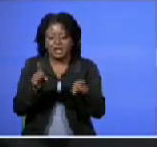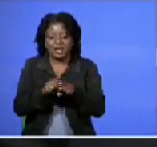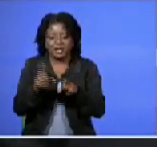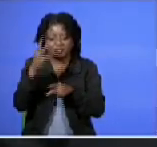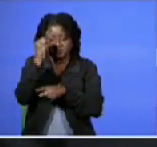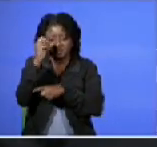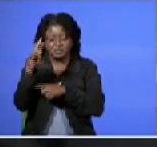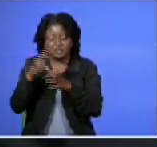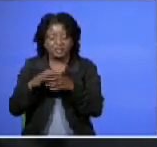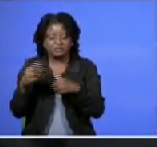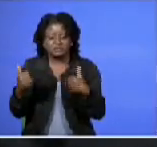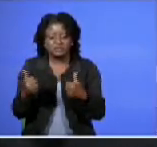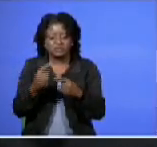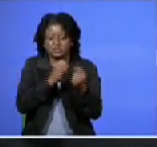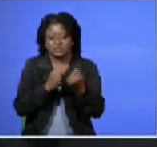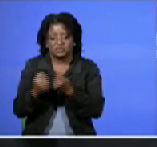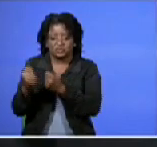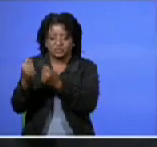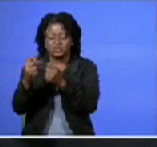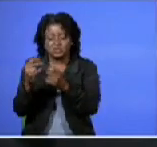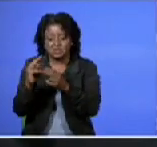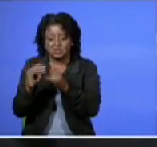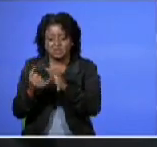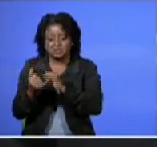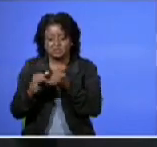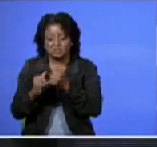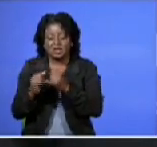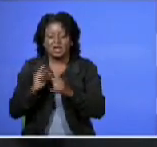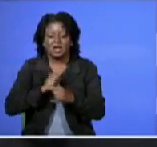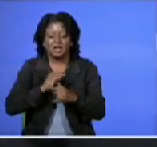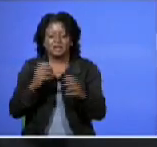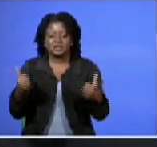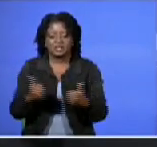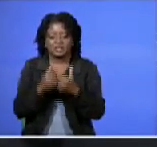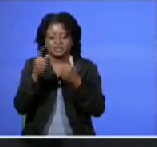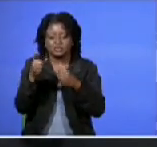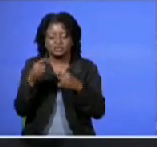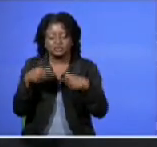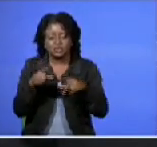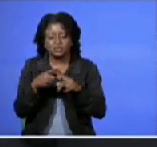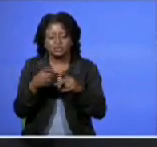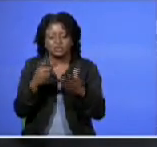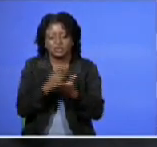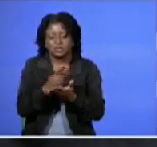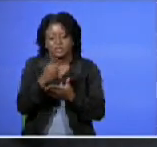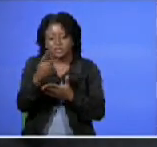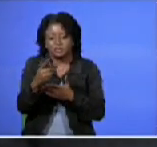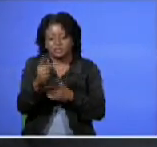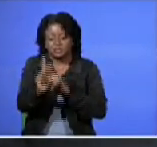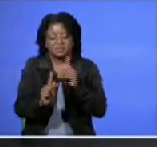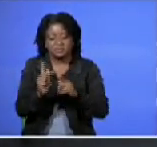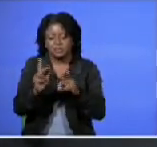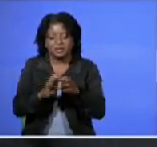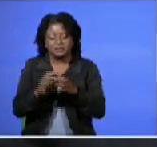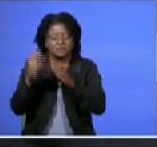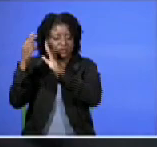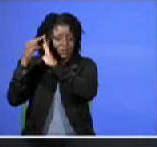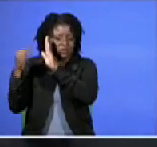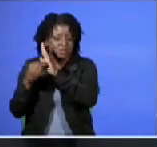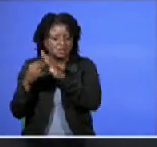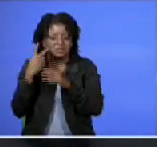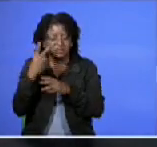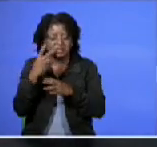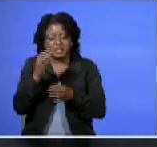challenge you to go to the purchasing agents of the hotels and to see where we can get them to source some of